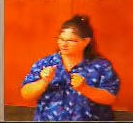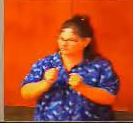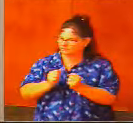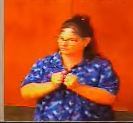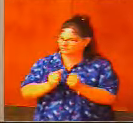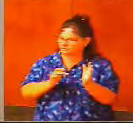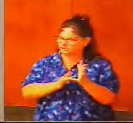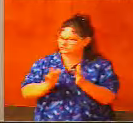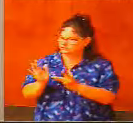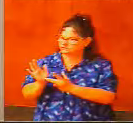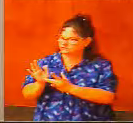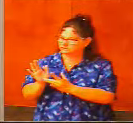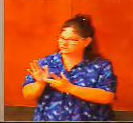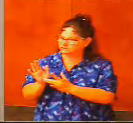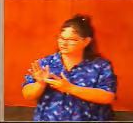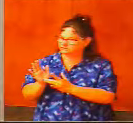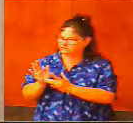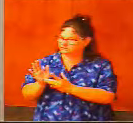Jesus.